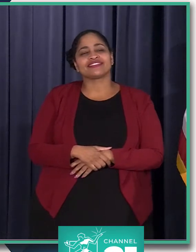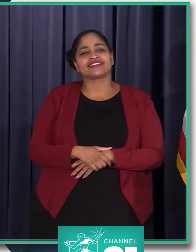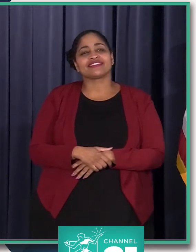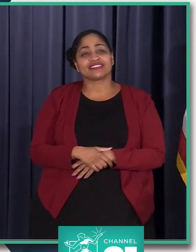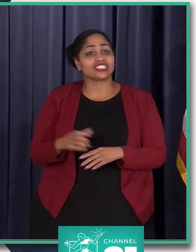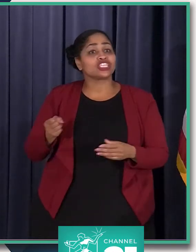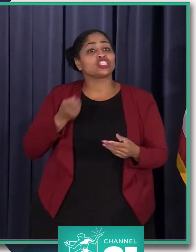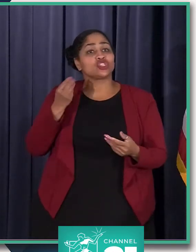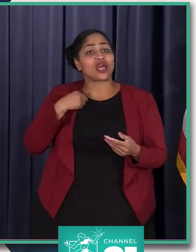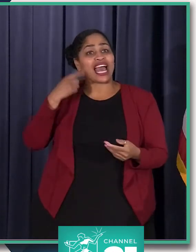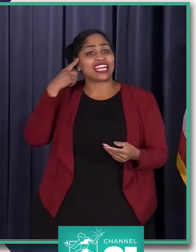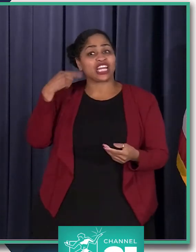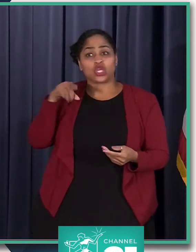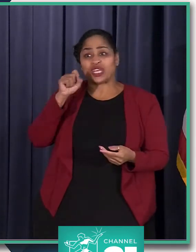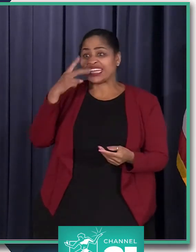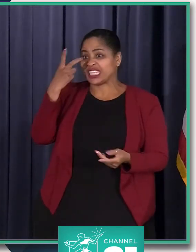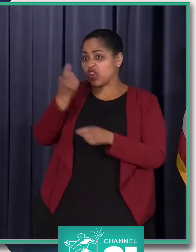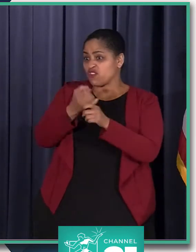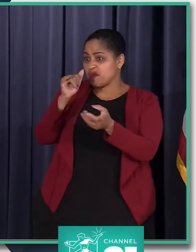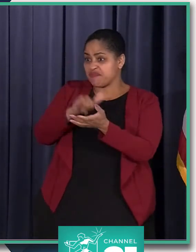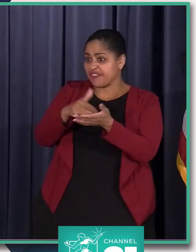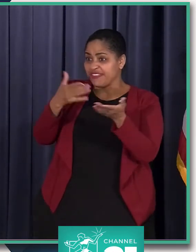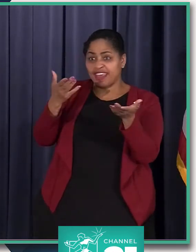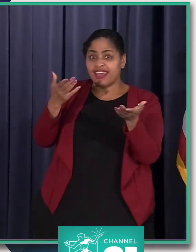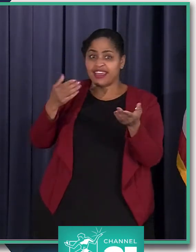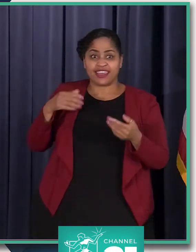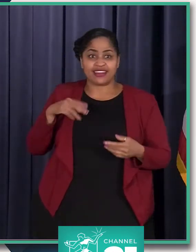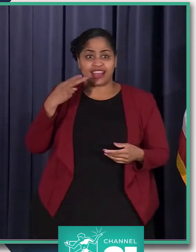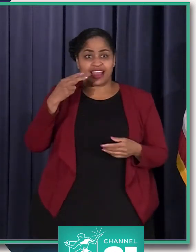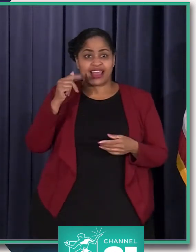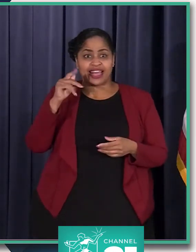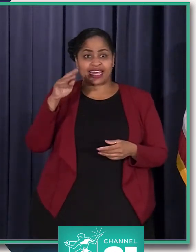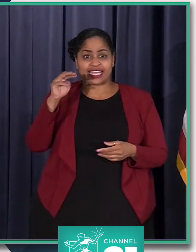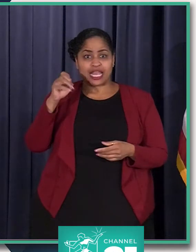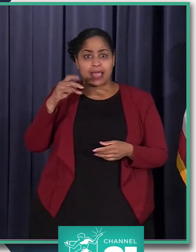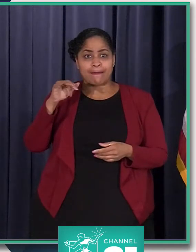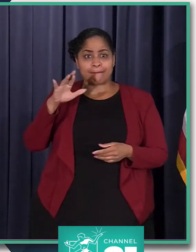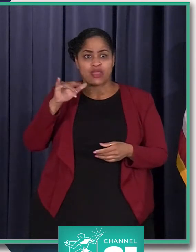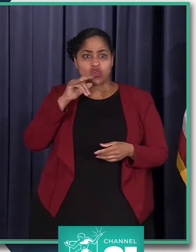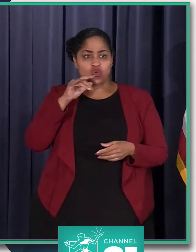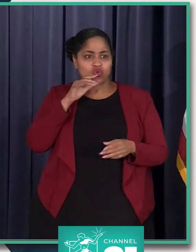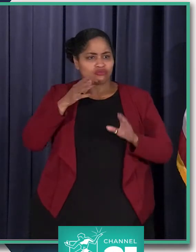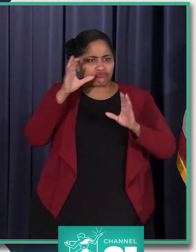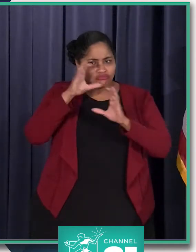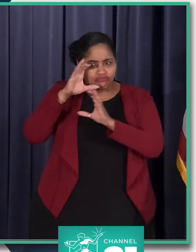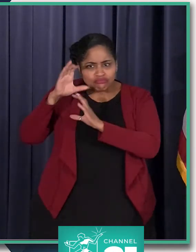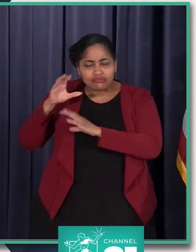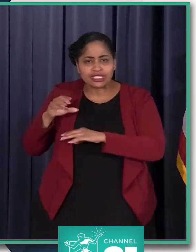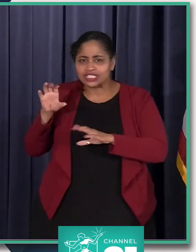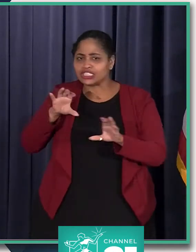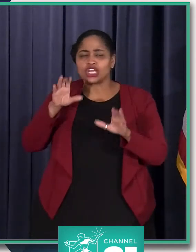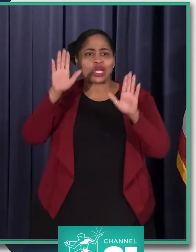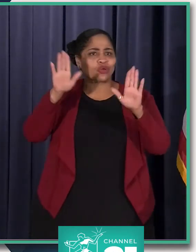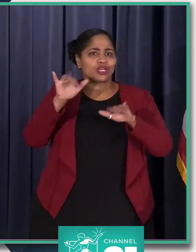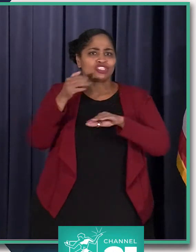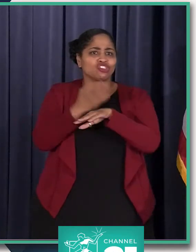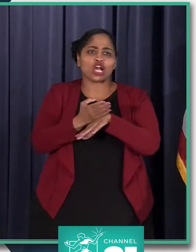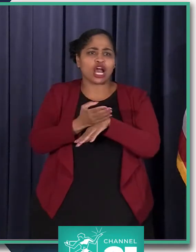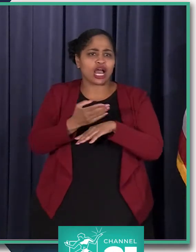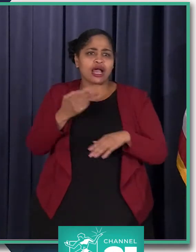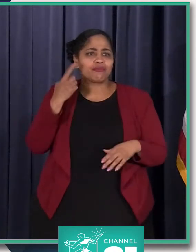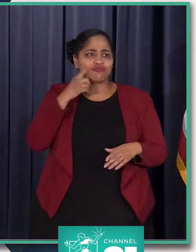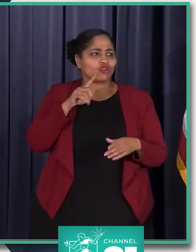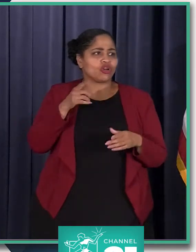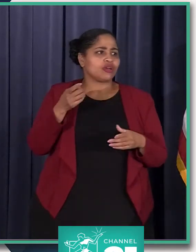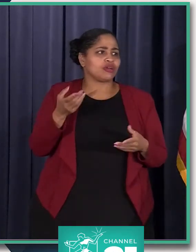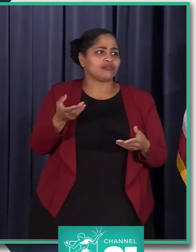Okay, so I think you can see from that Hakeem Berry, who ran the national search, did a great job in bringing